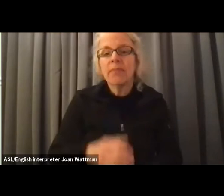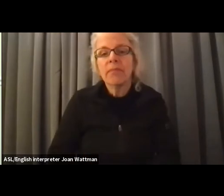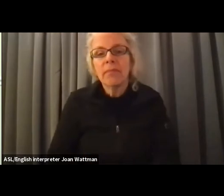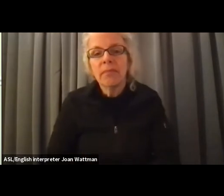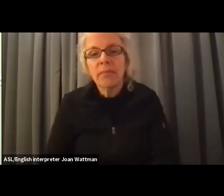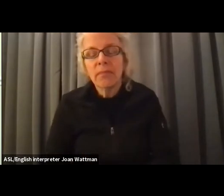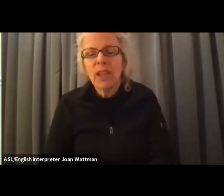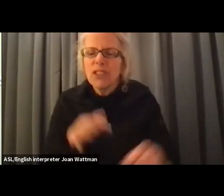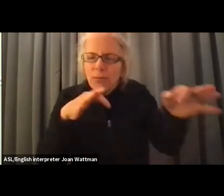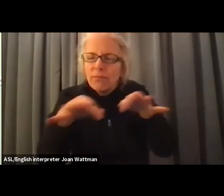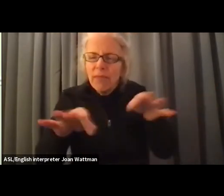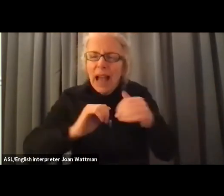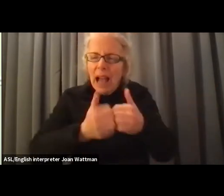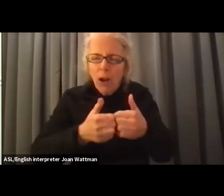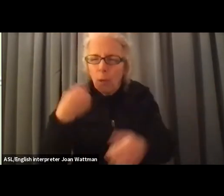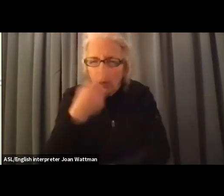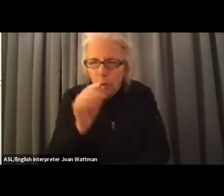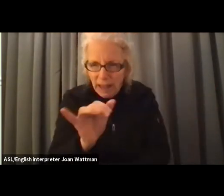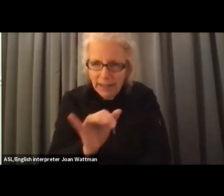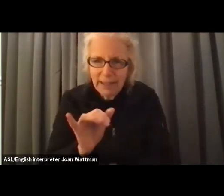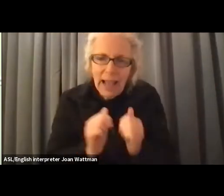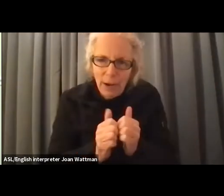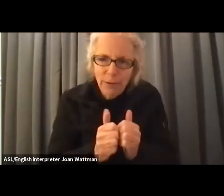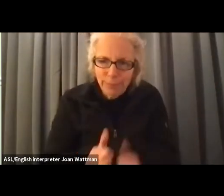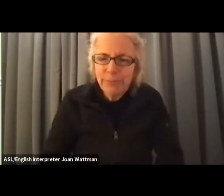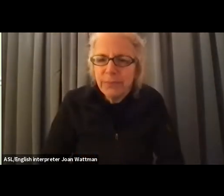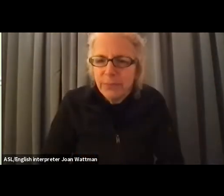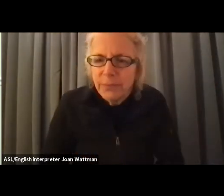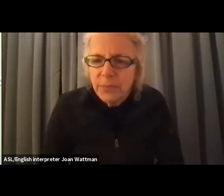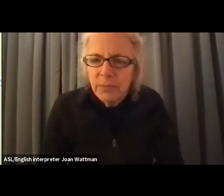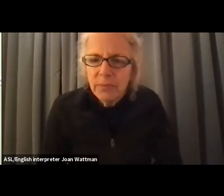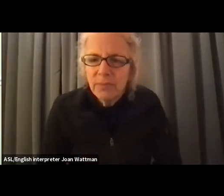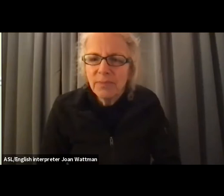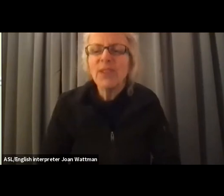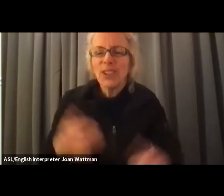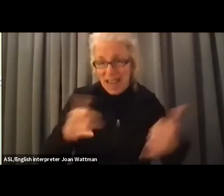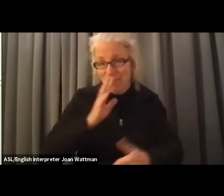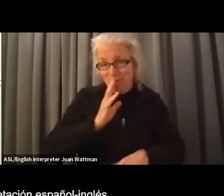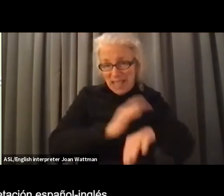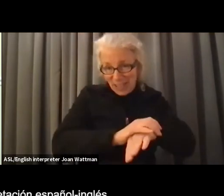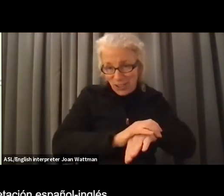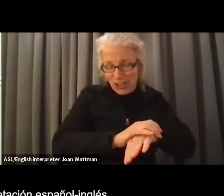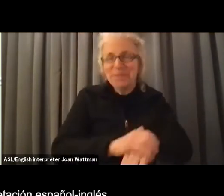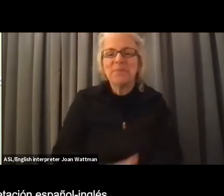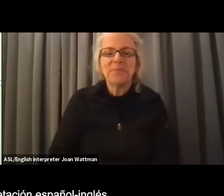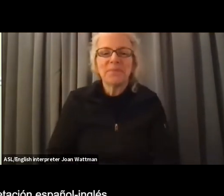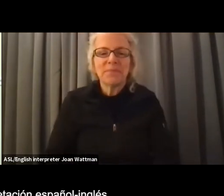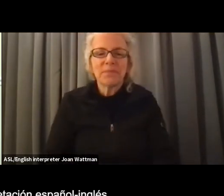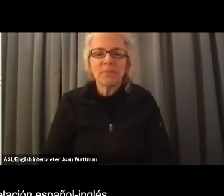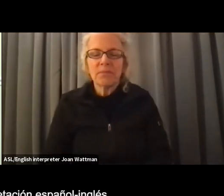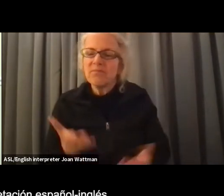a explicar cómo funciona la interpretación. So, welcome everyone. We will be